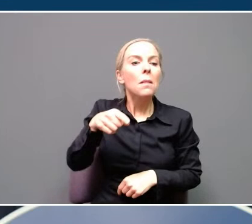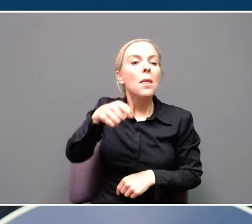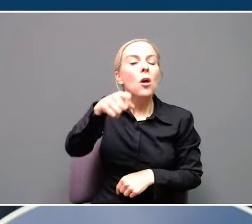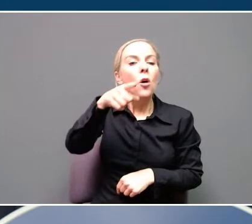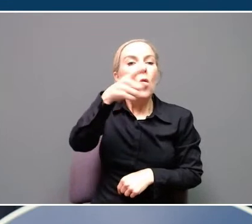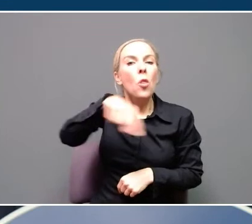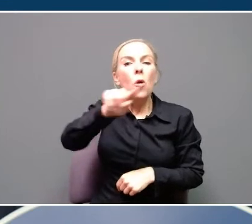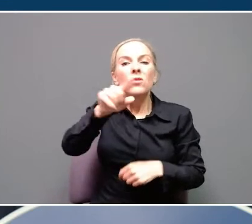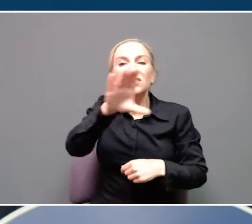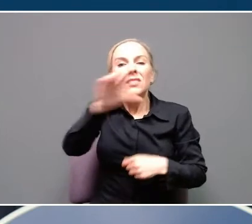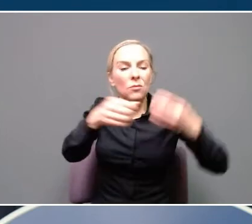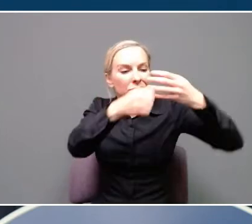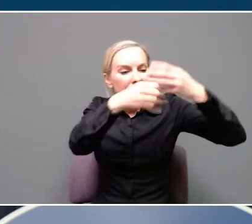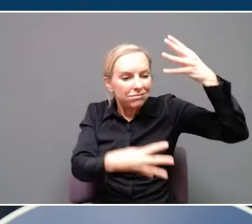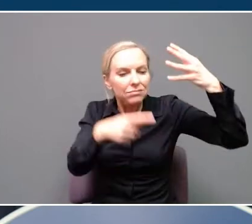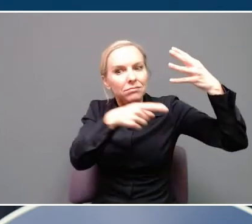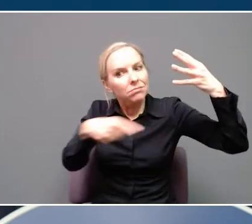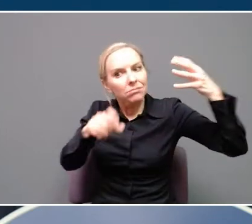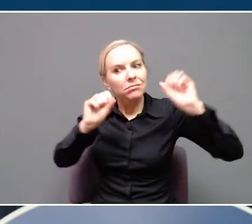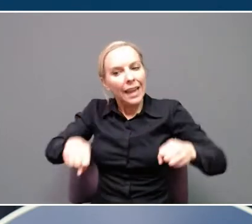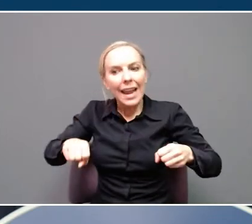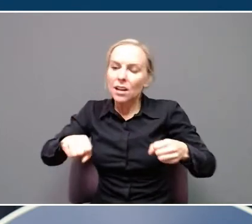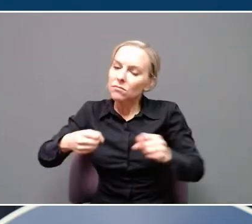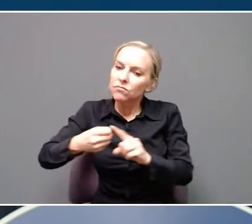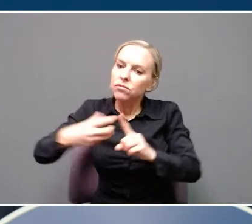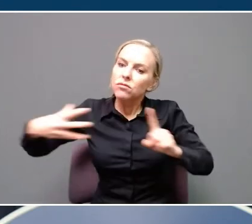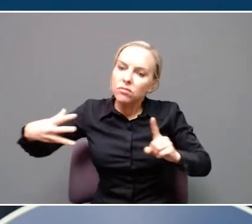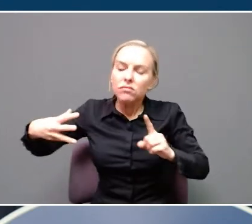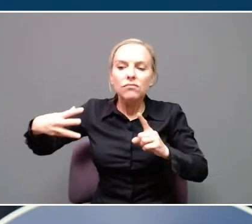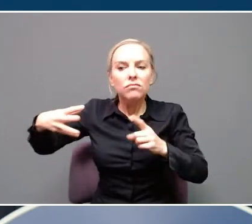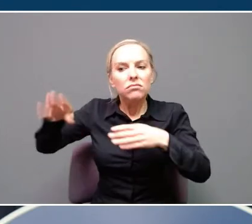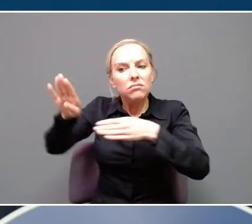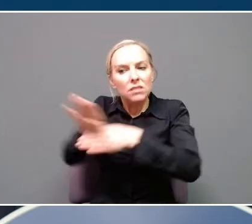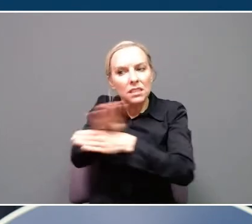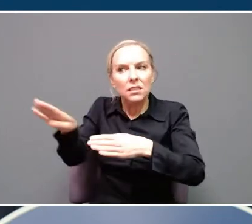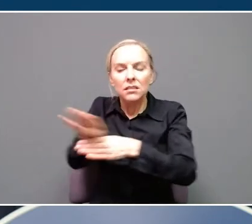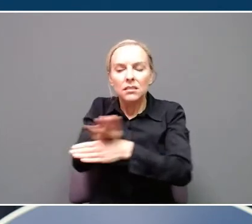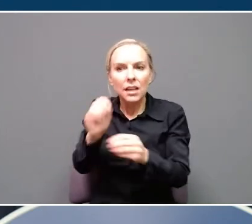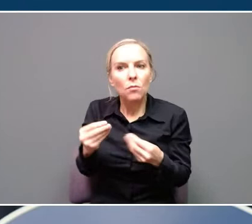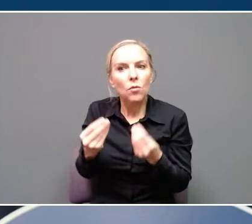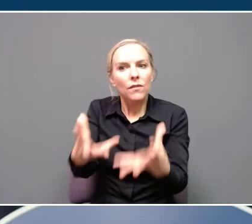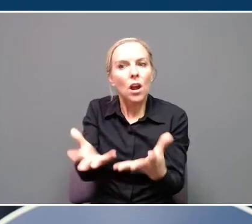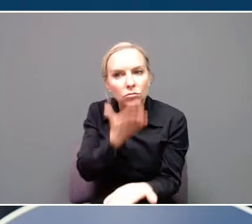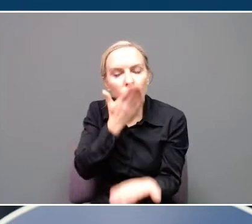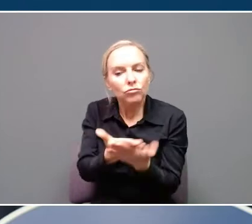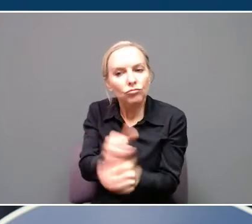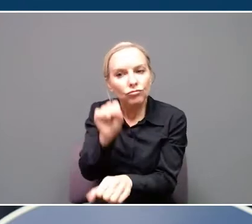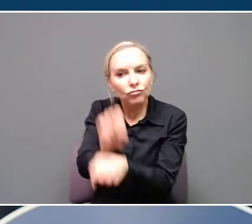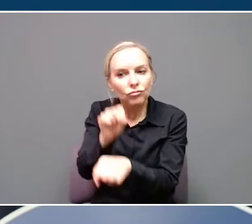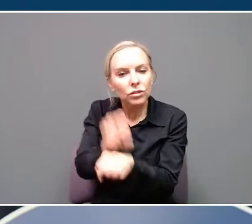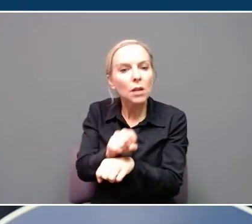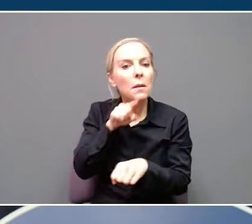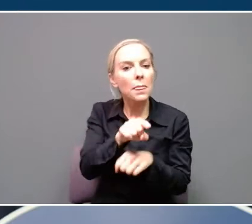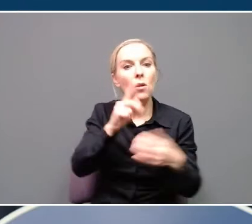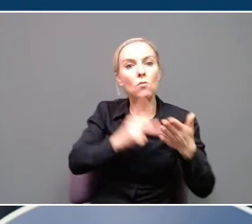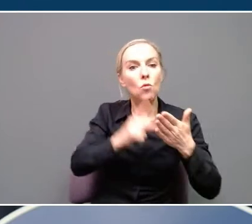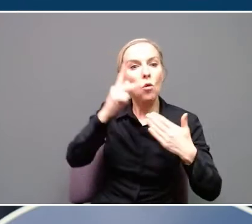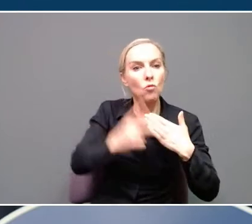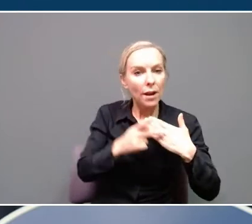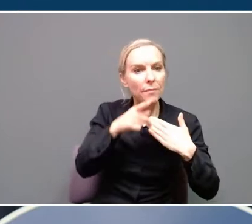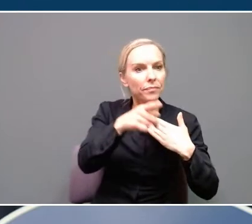industry and create quality jobs in some of the highest paying fields. To date, this program has created more